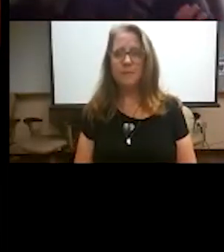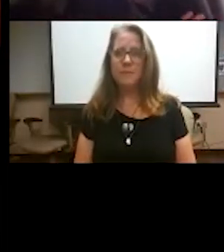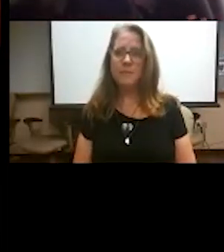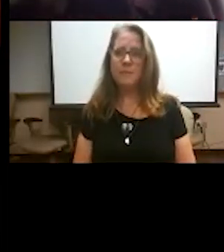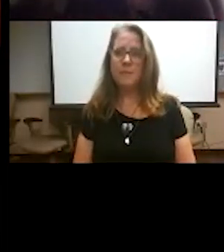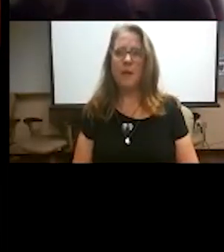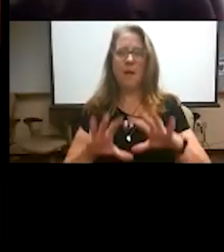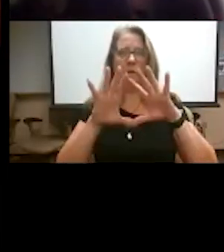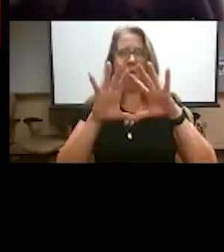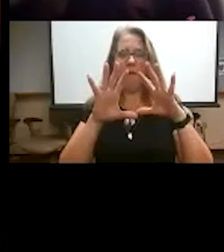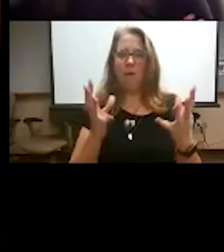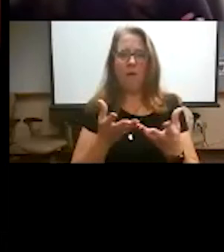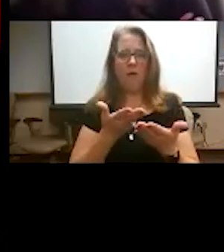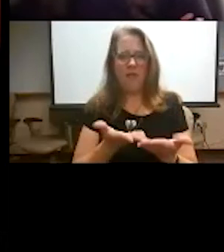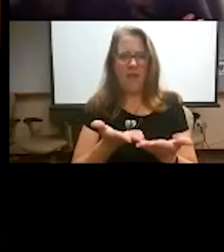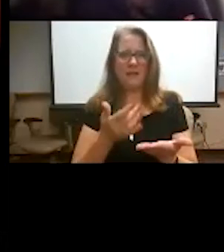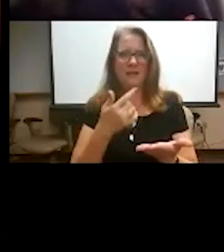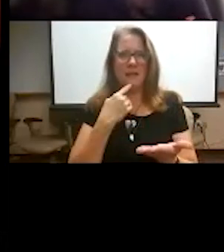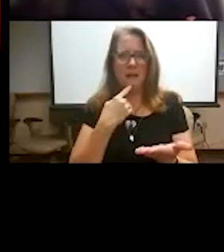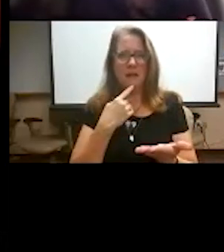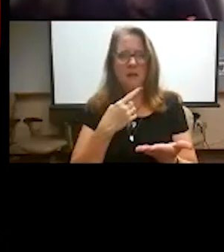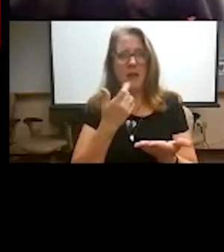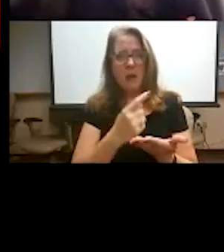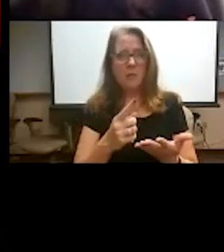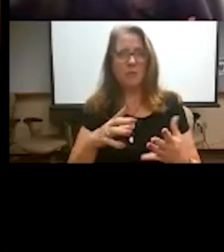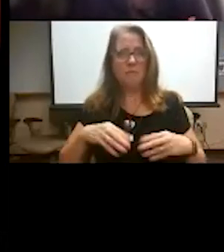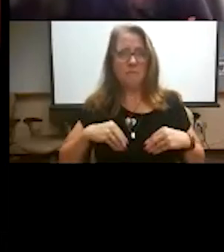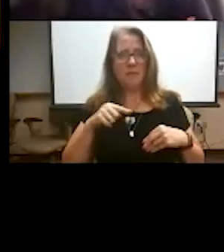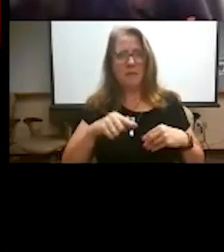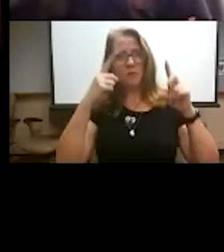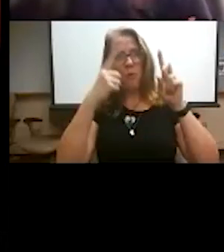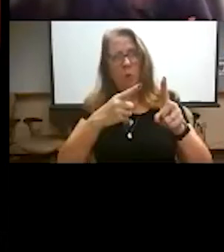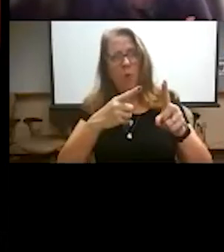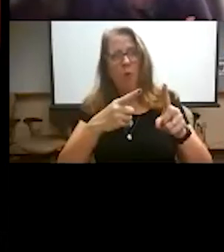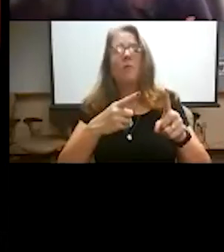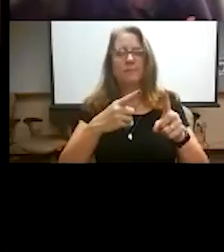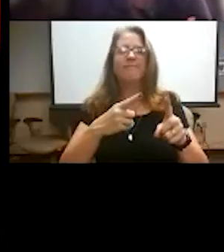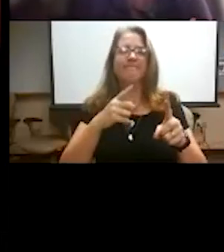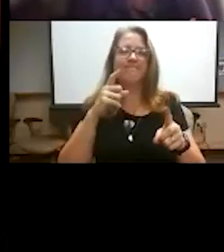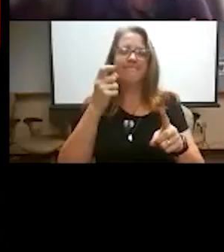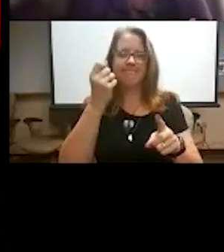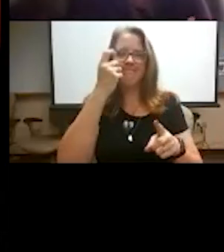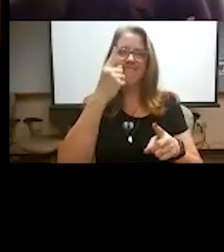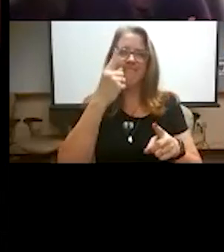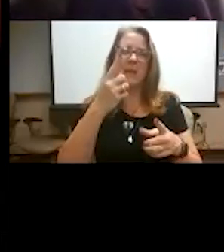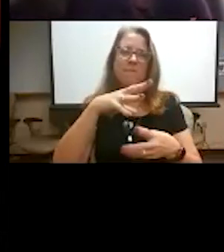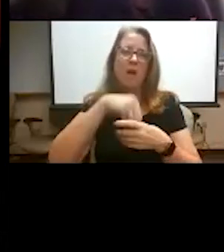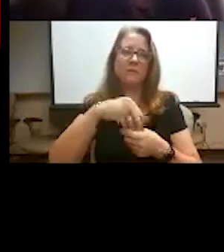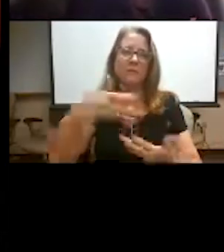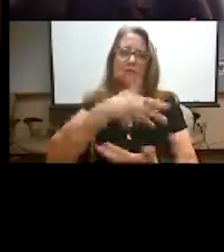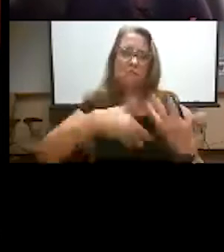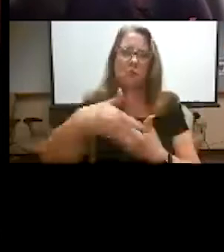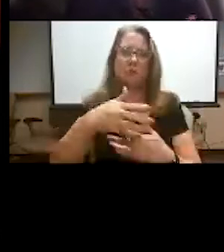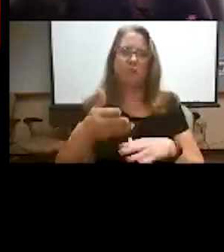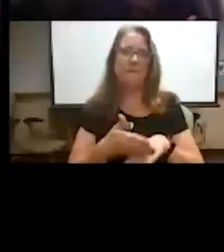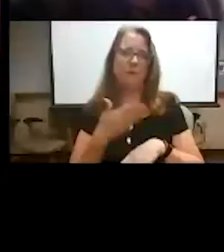All be said, anyone who takes the goal of prevention seriously is bound to recognize that it involves social reform. And that's really what we're